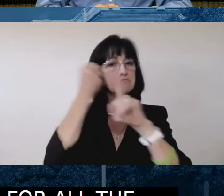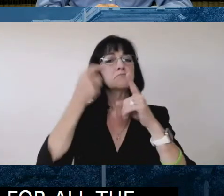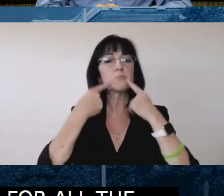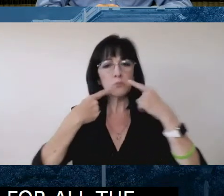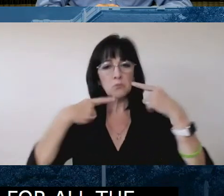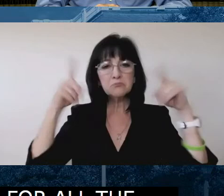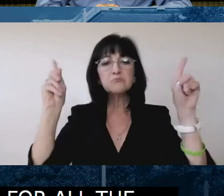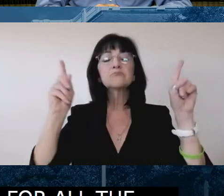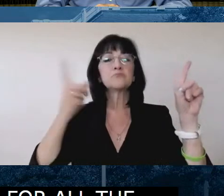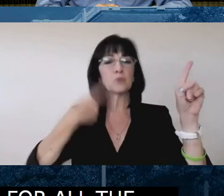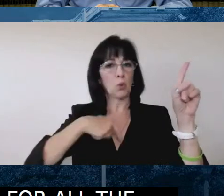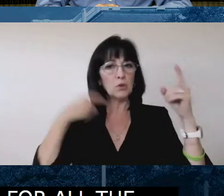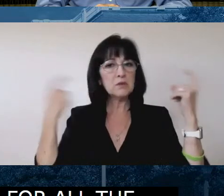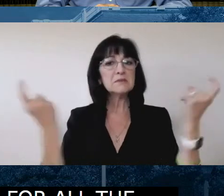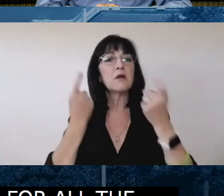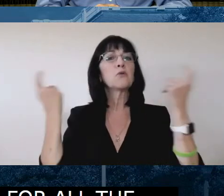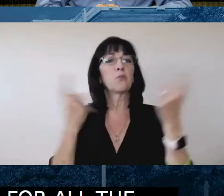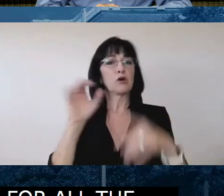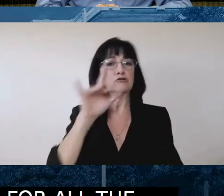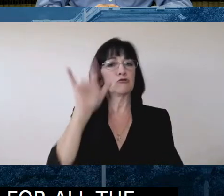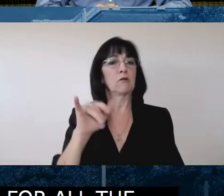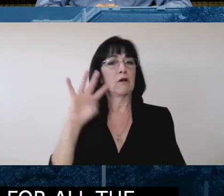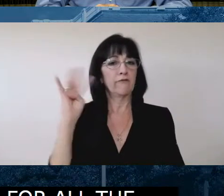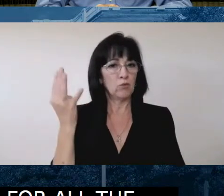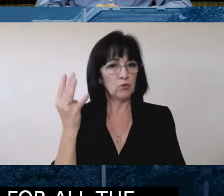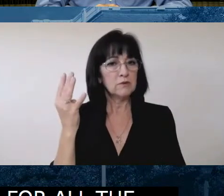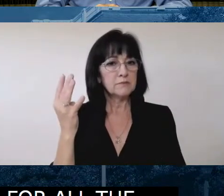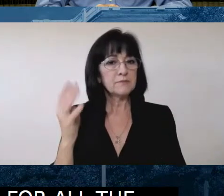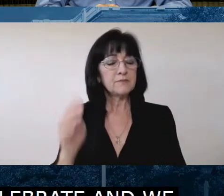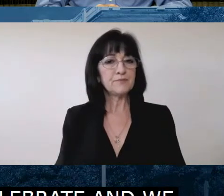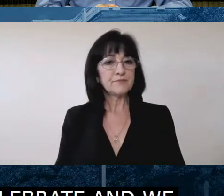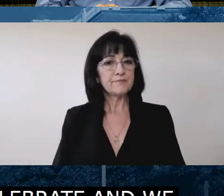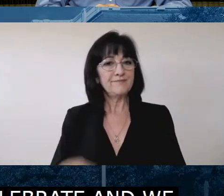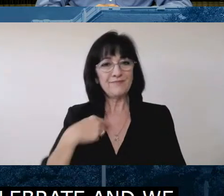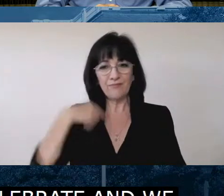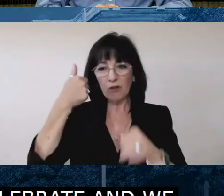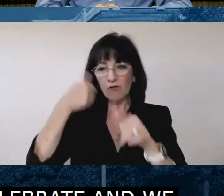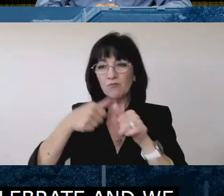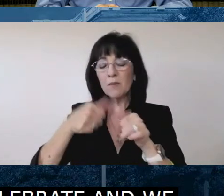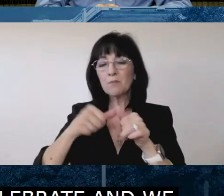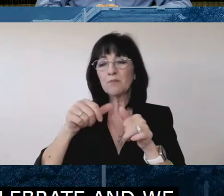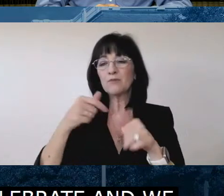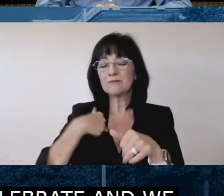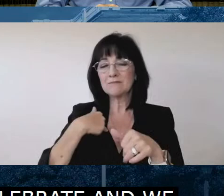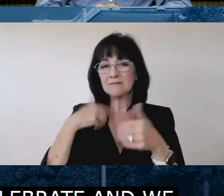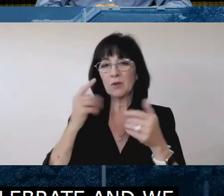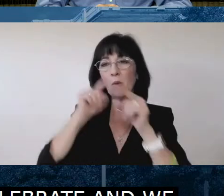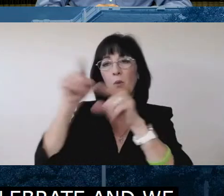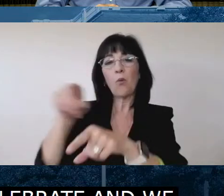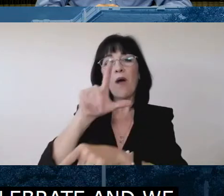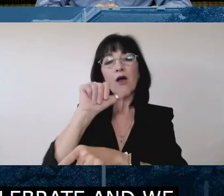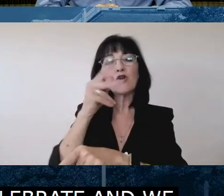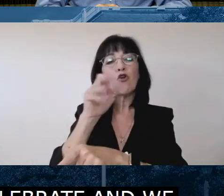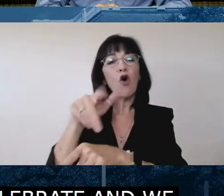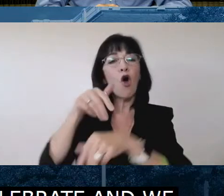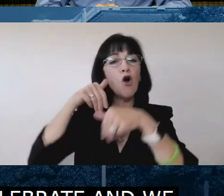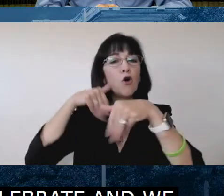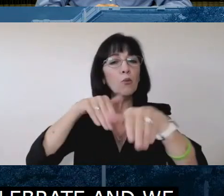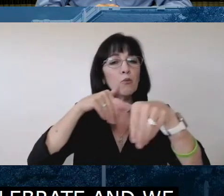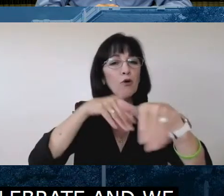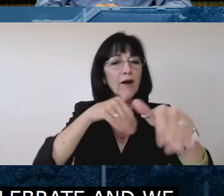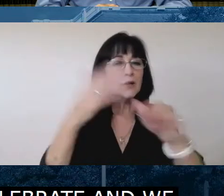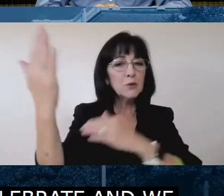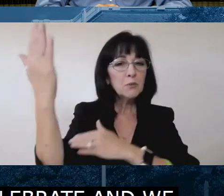and we did across our state. I did our early morning gathering in Laurel, a parade in